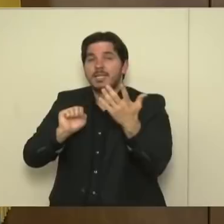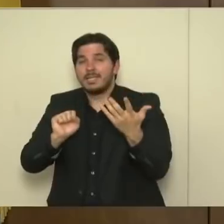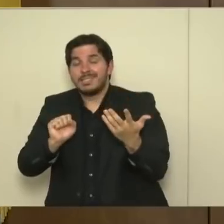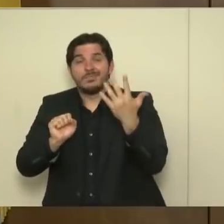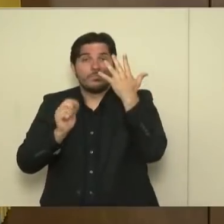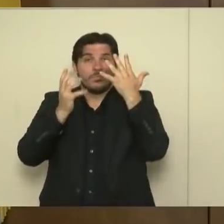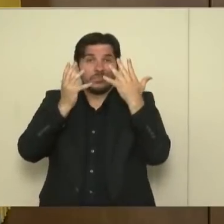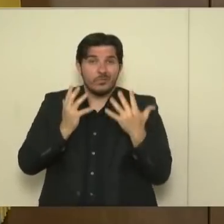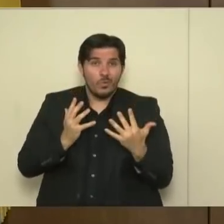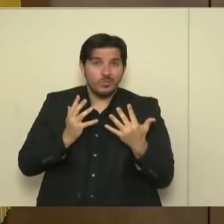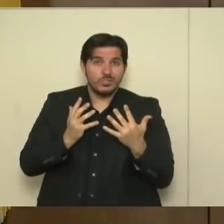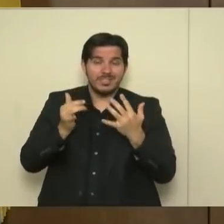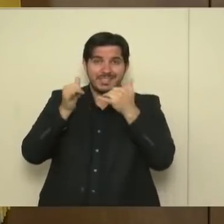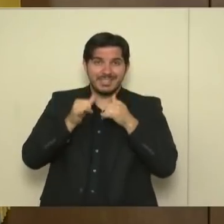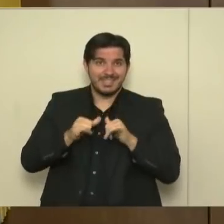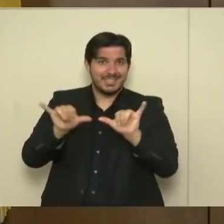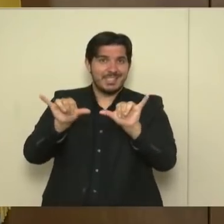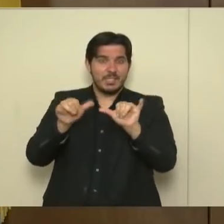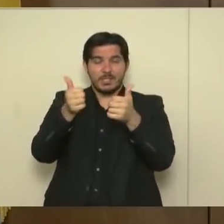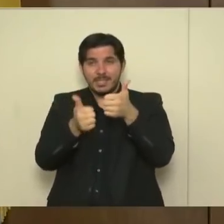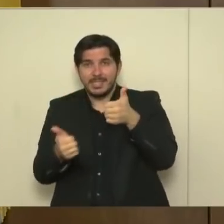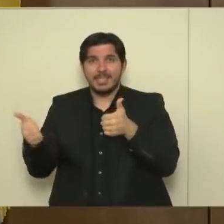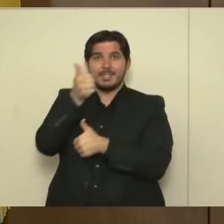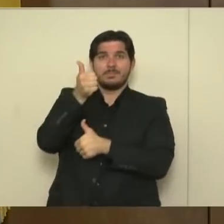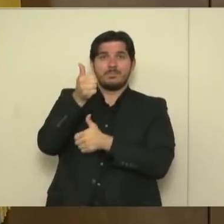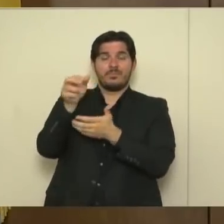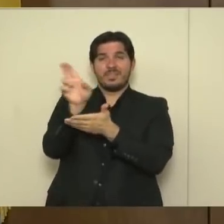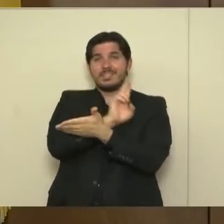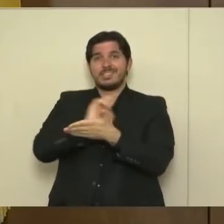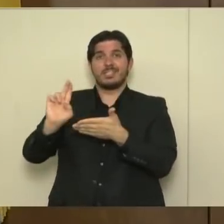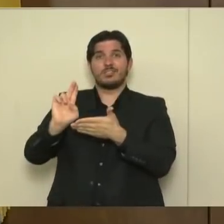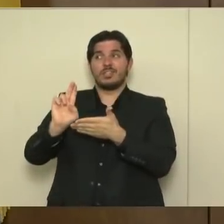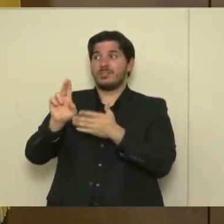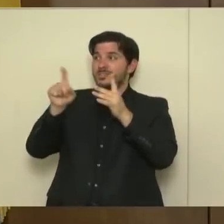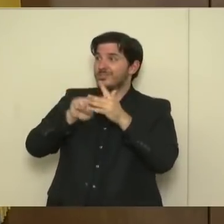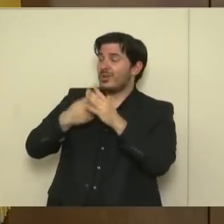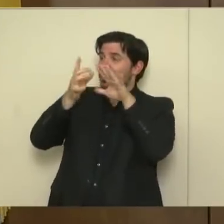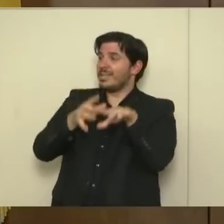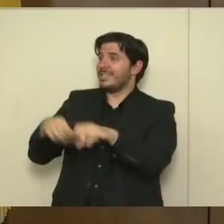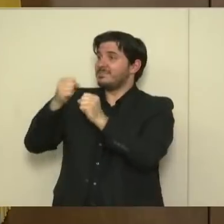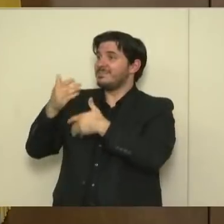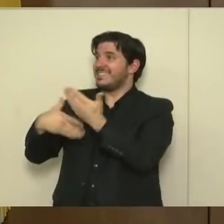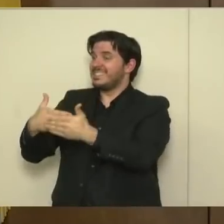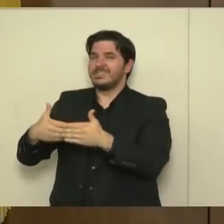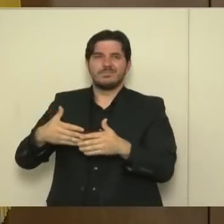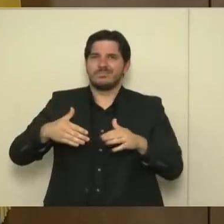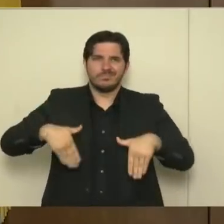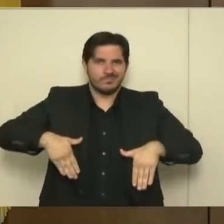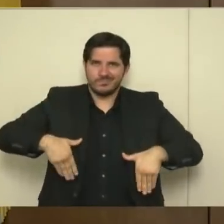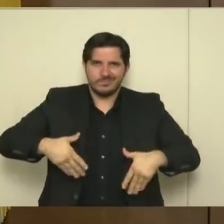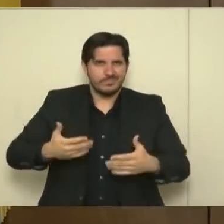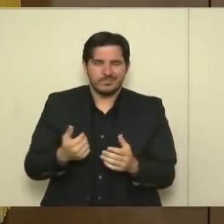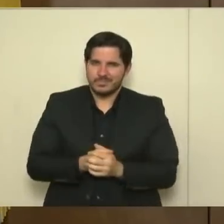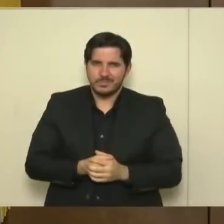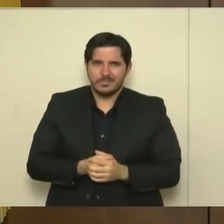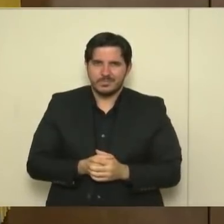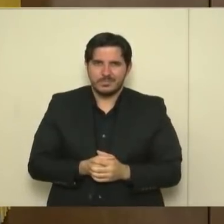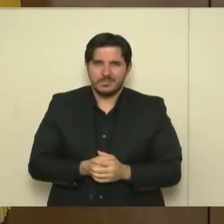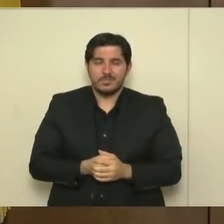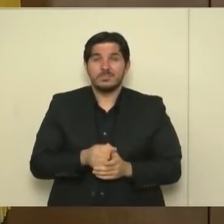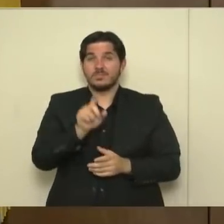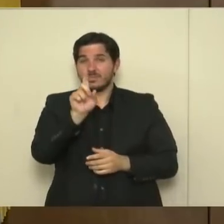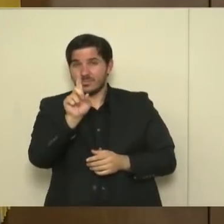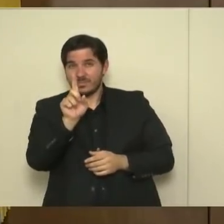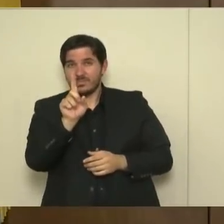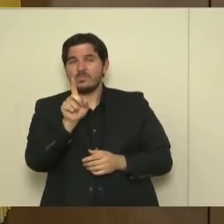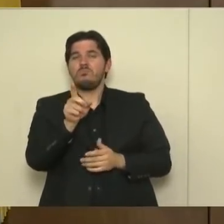have a secretary that is eminently starting at the Department of Health. One last thing about that, for New Mexicans to have